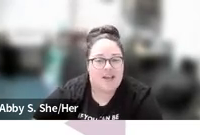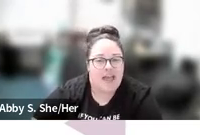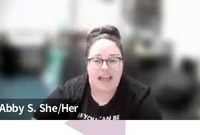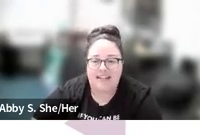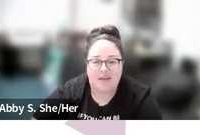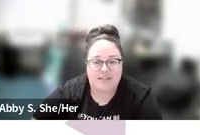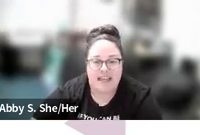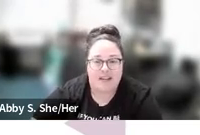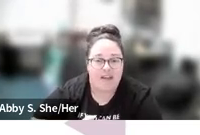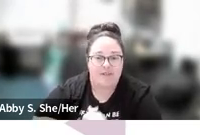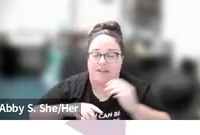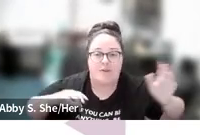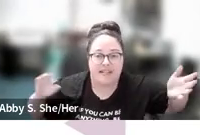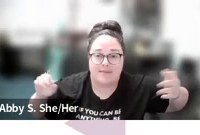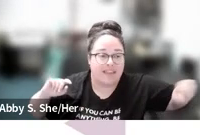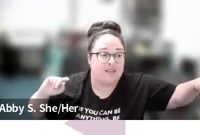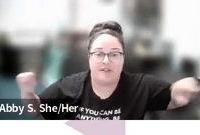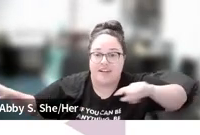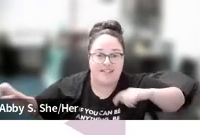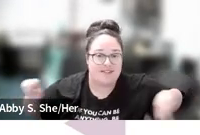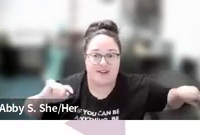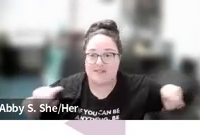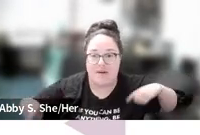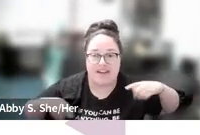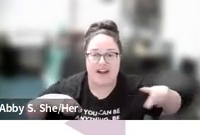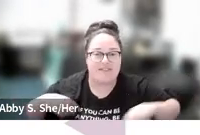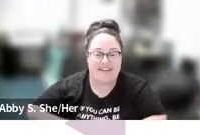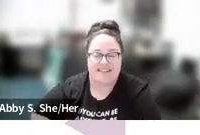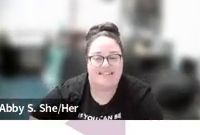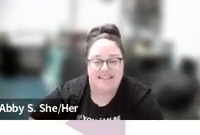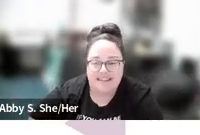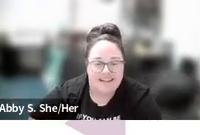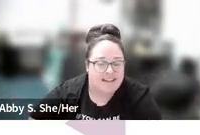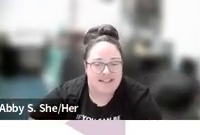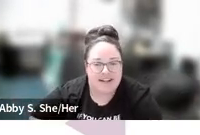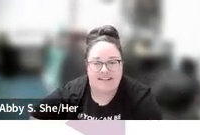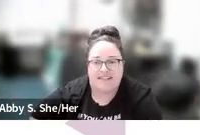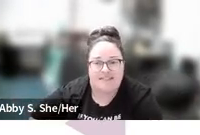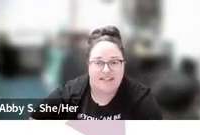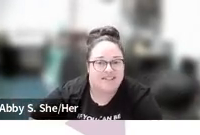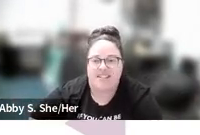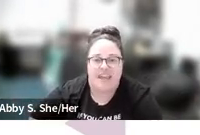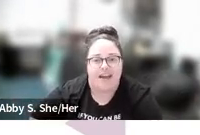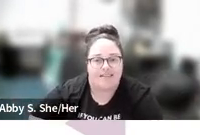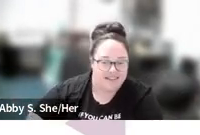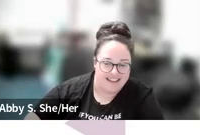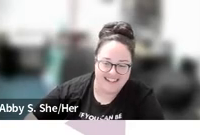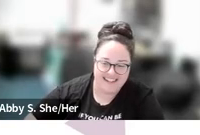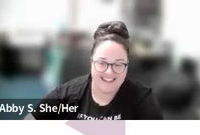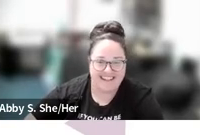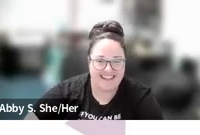because anytime we say it, everyone who has one, like their device just starts going off and it's just